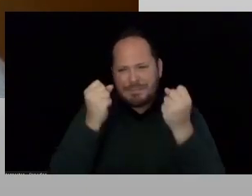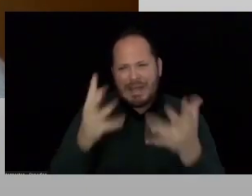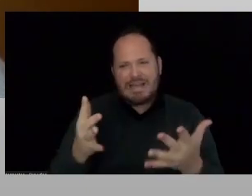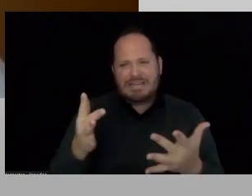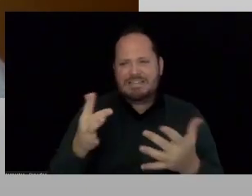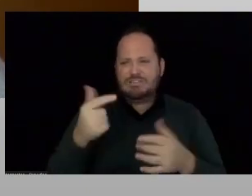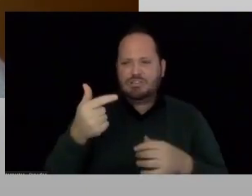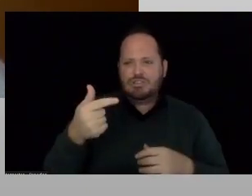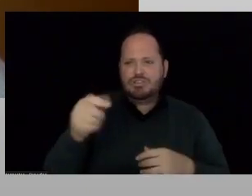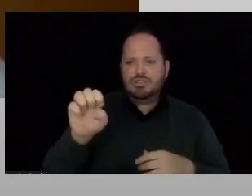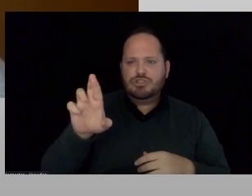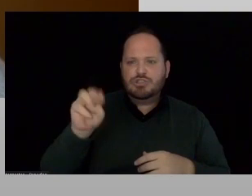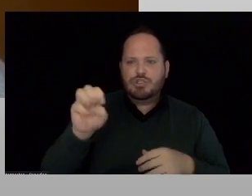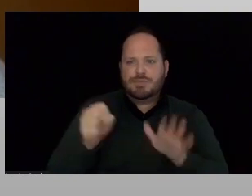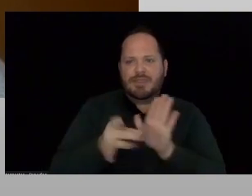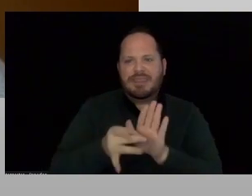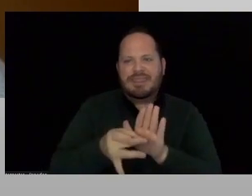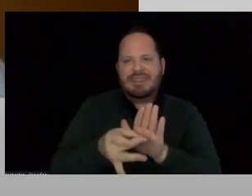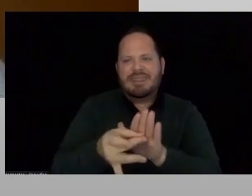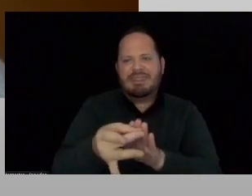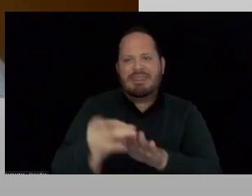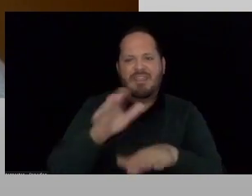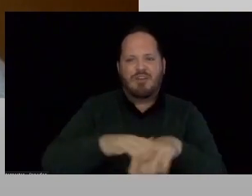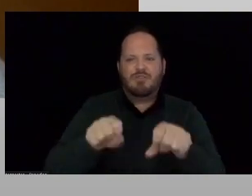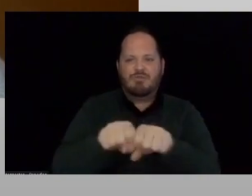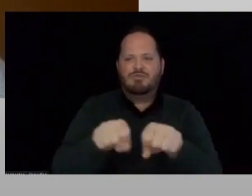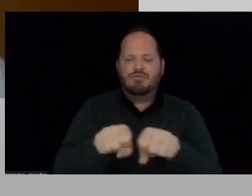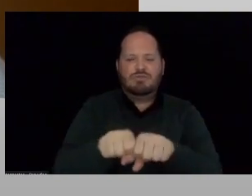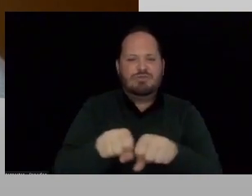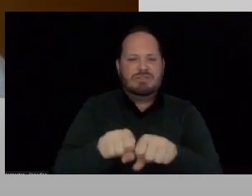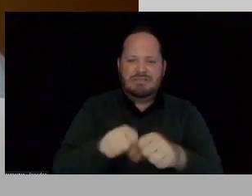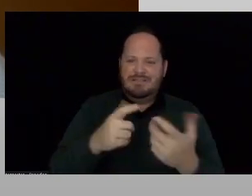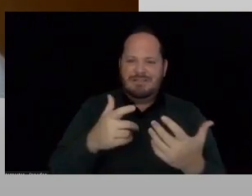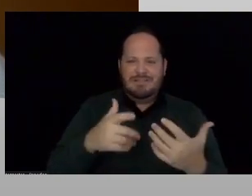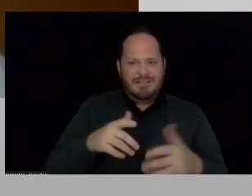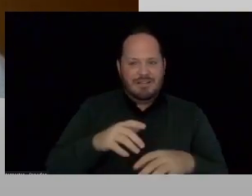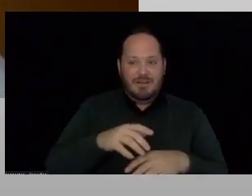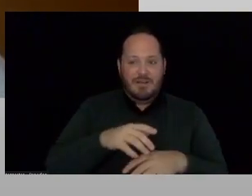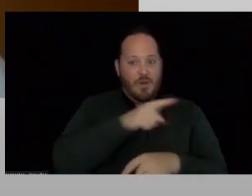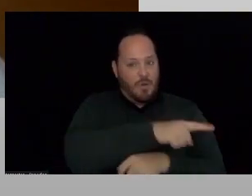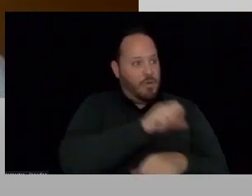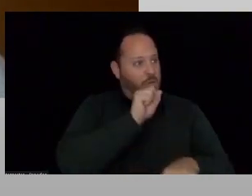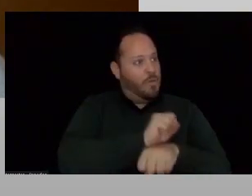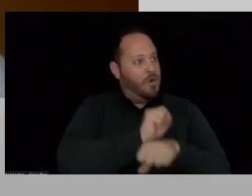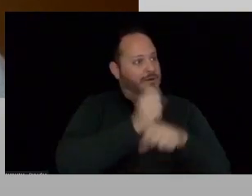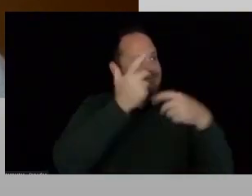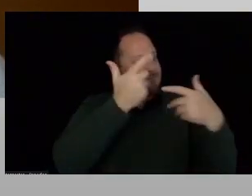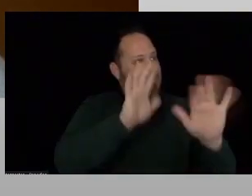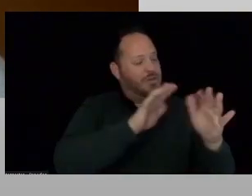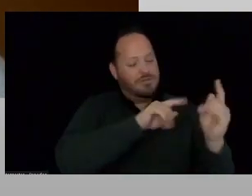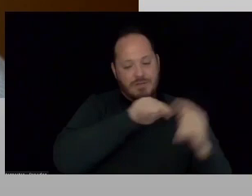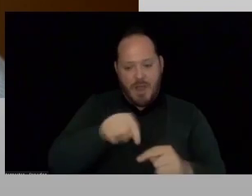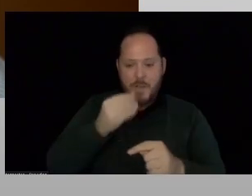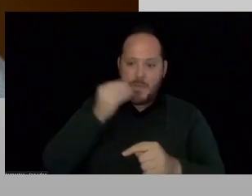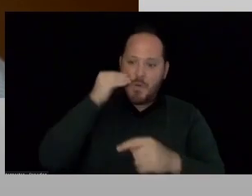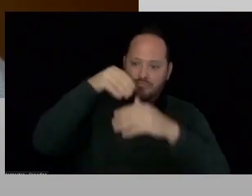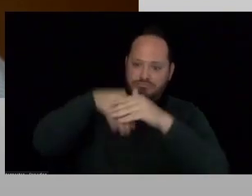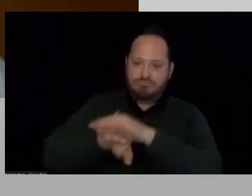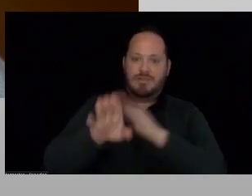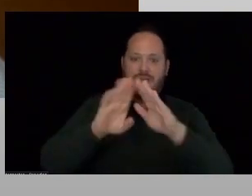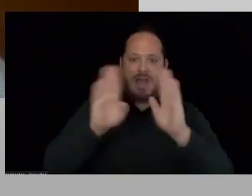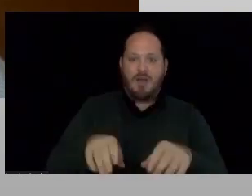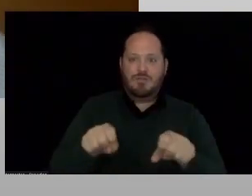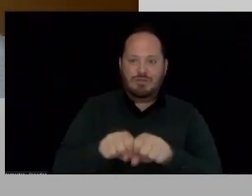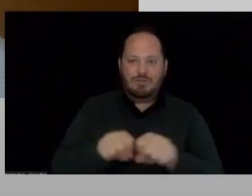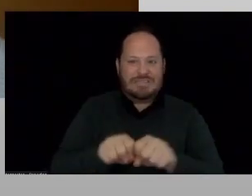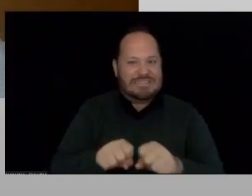already do this. It's recommended to not wear your shoes from work into your home. And we talked about having a dedicated pair if possible to leave at your